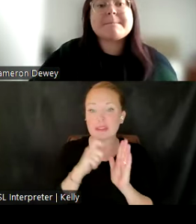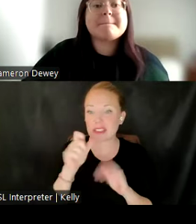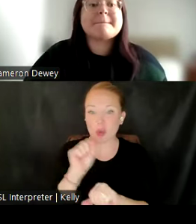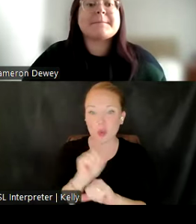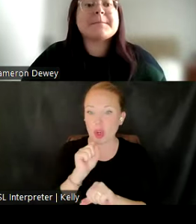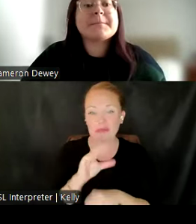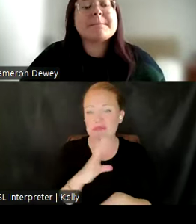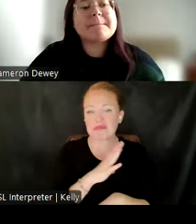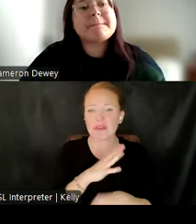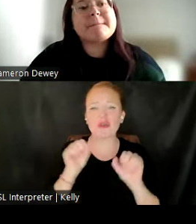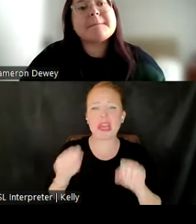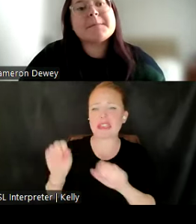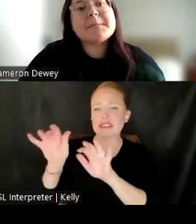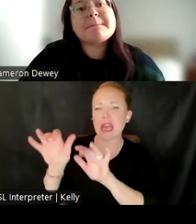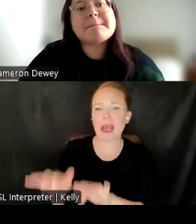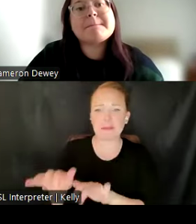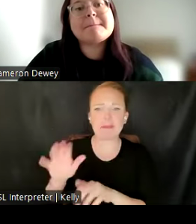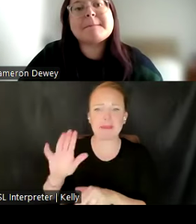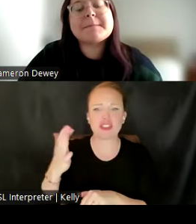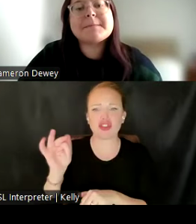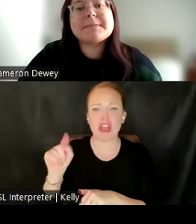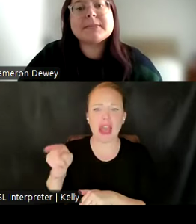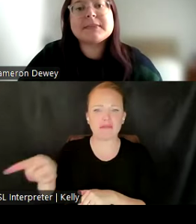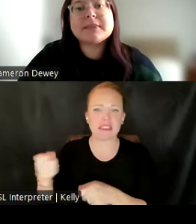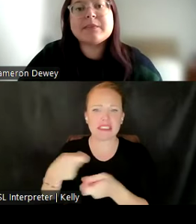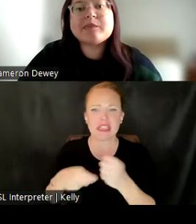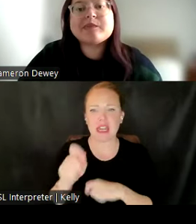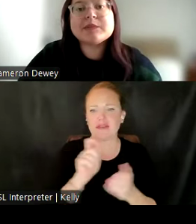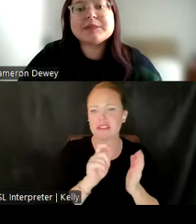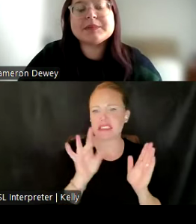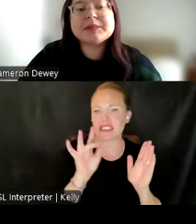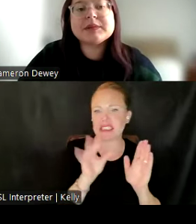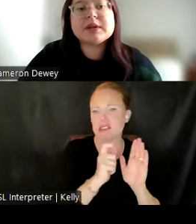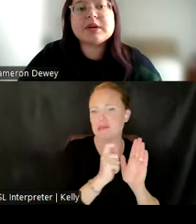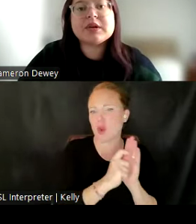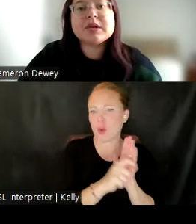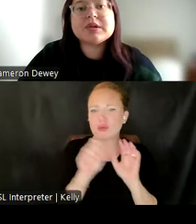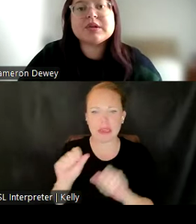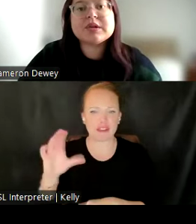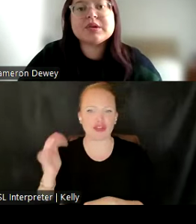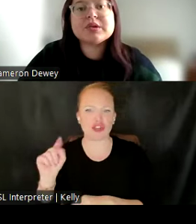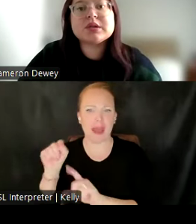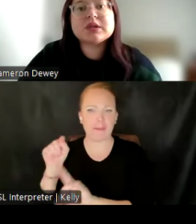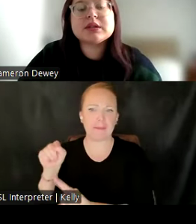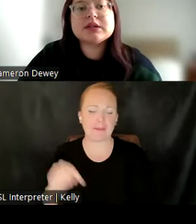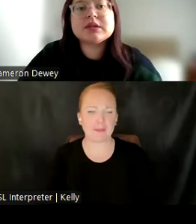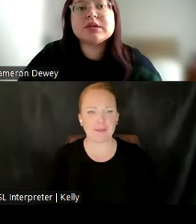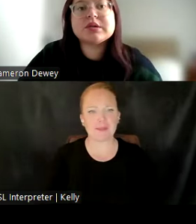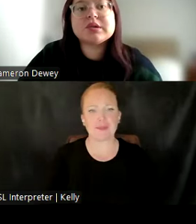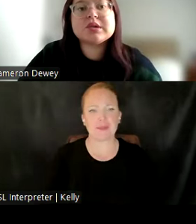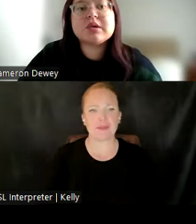free to type anything that you guys have in mind in the chat. All feedback is welcomed.